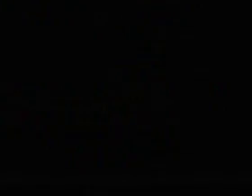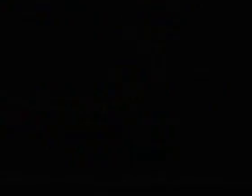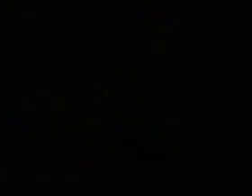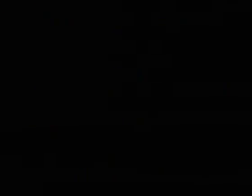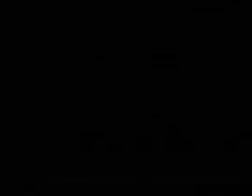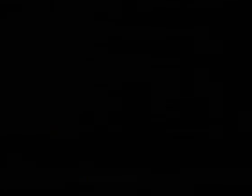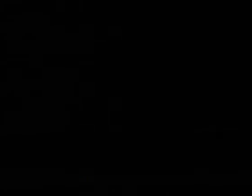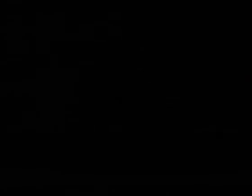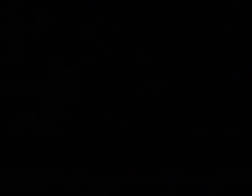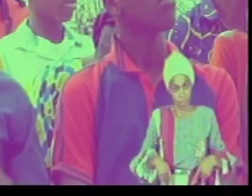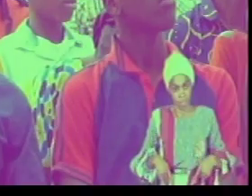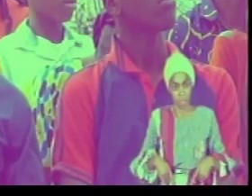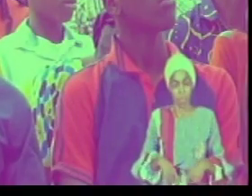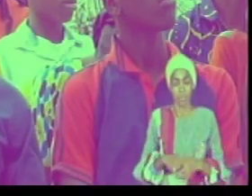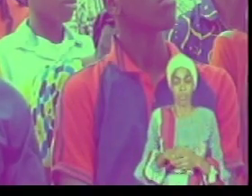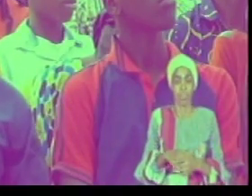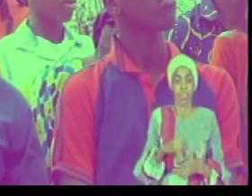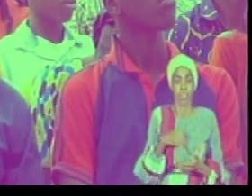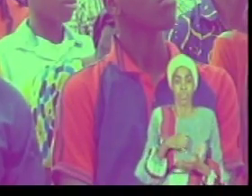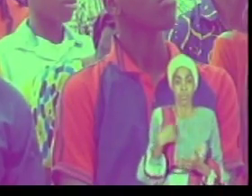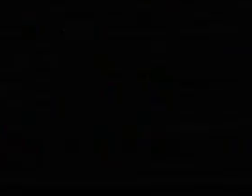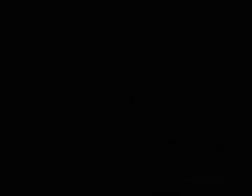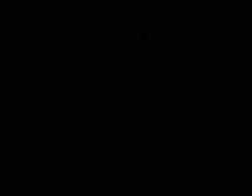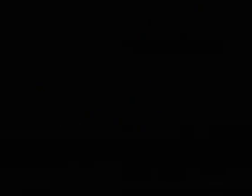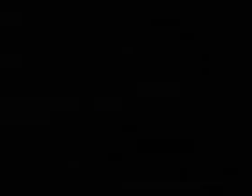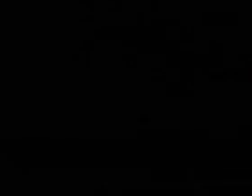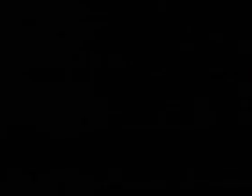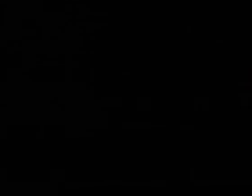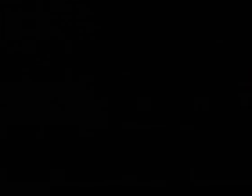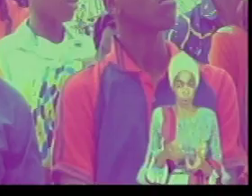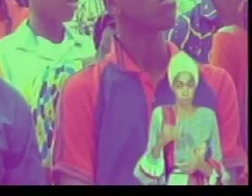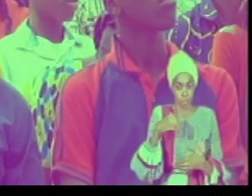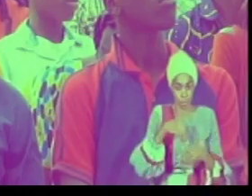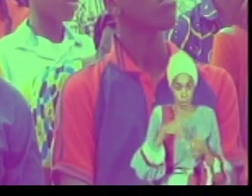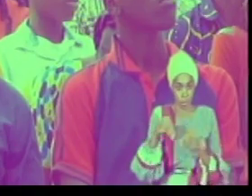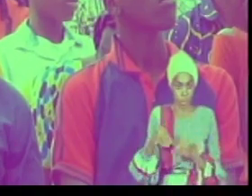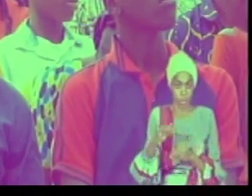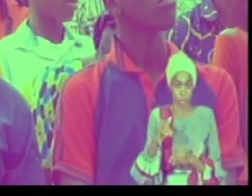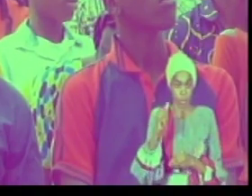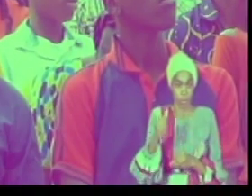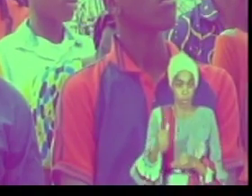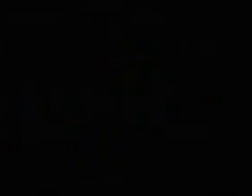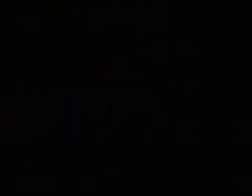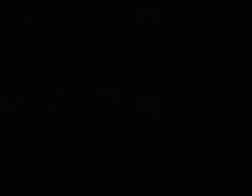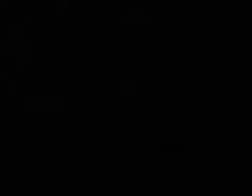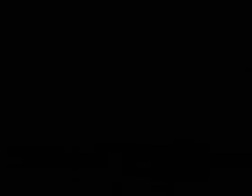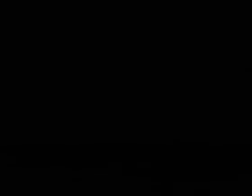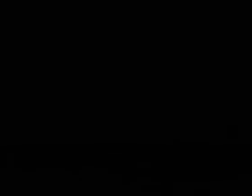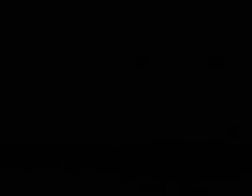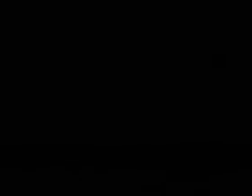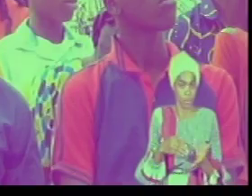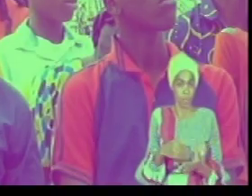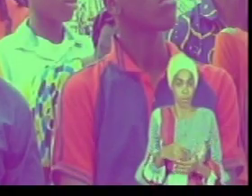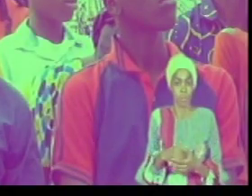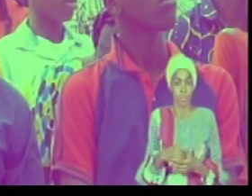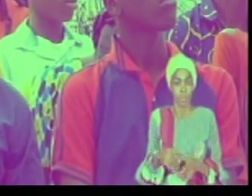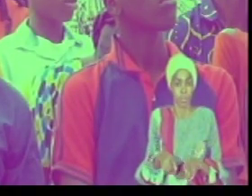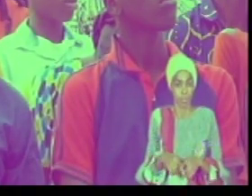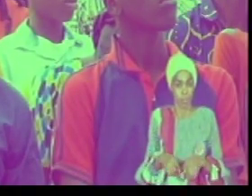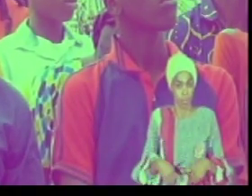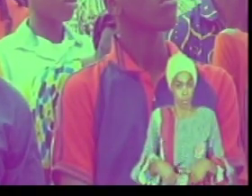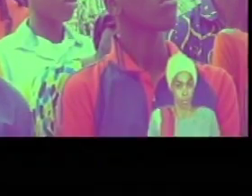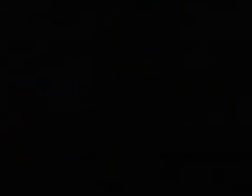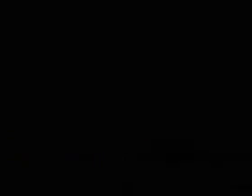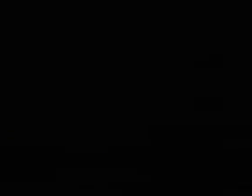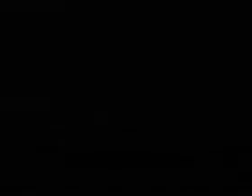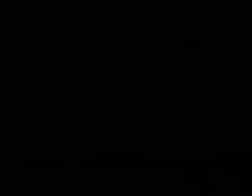ourselves out there as young people, even though we know there is a jungle out there, and the social